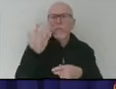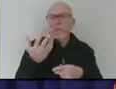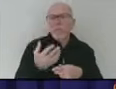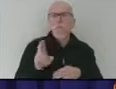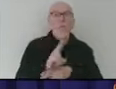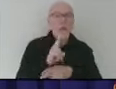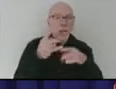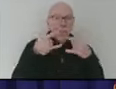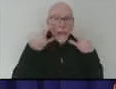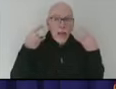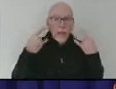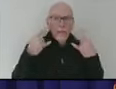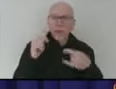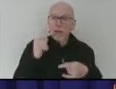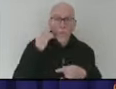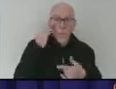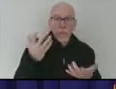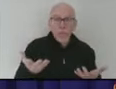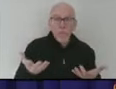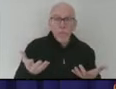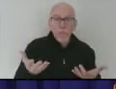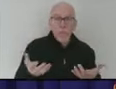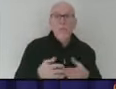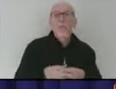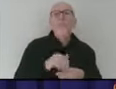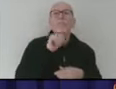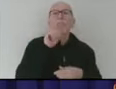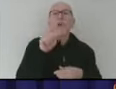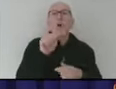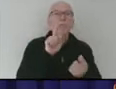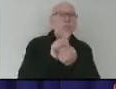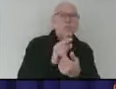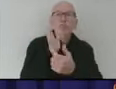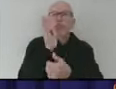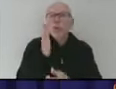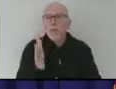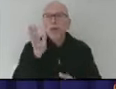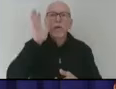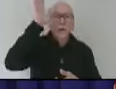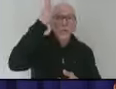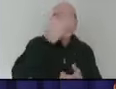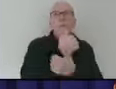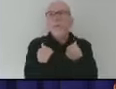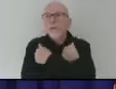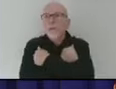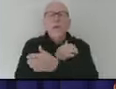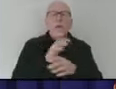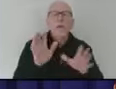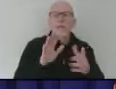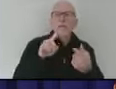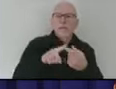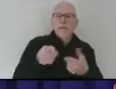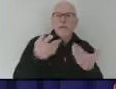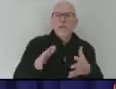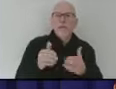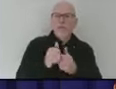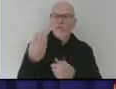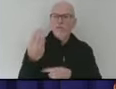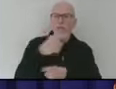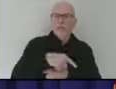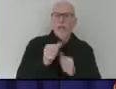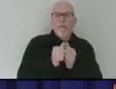mask, even in your own home. Don't see your grandma or other elderly relatives until you complete that 14-day period without